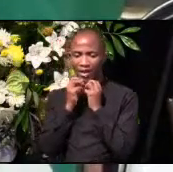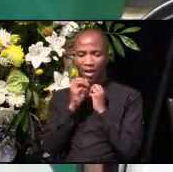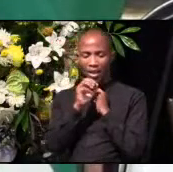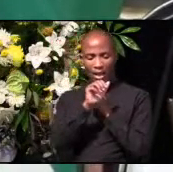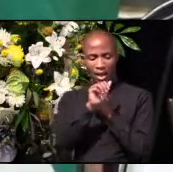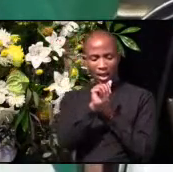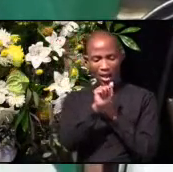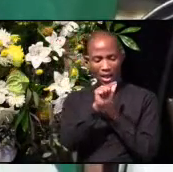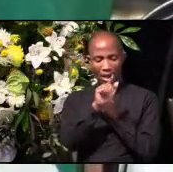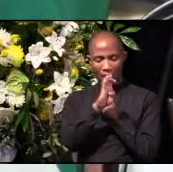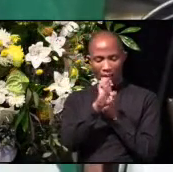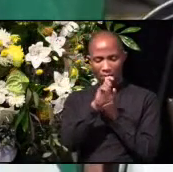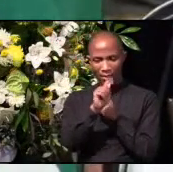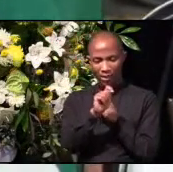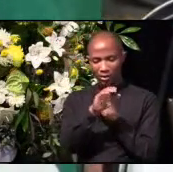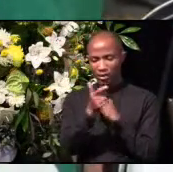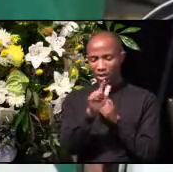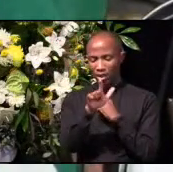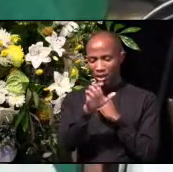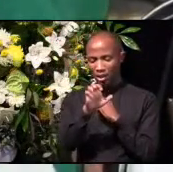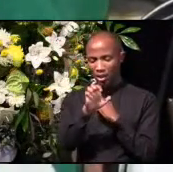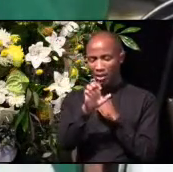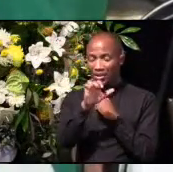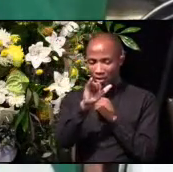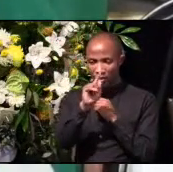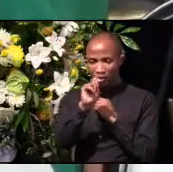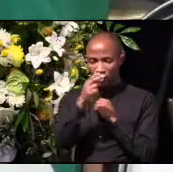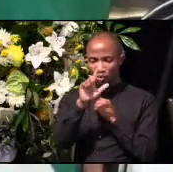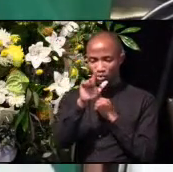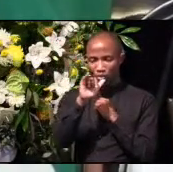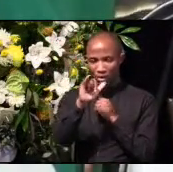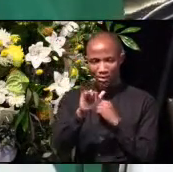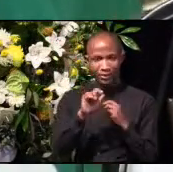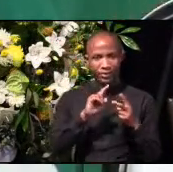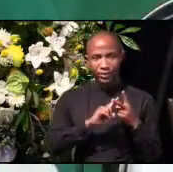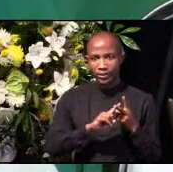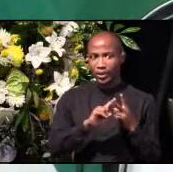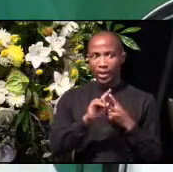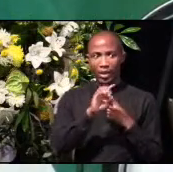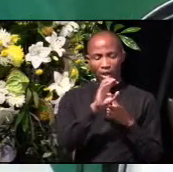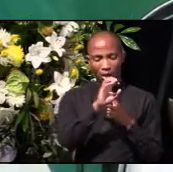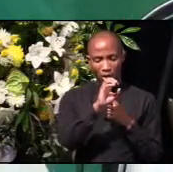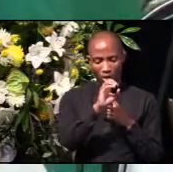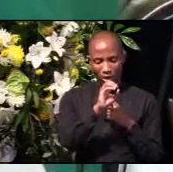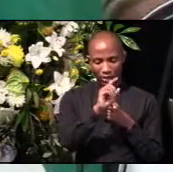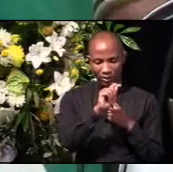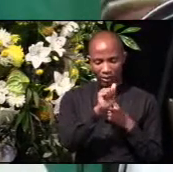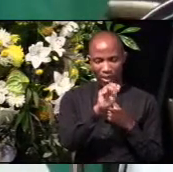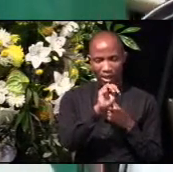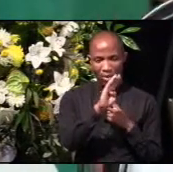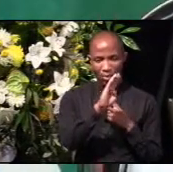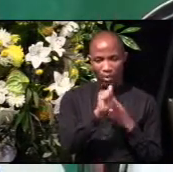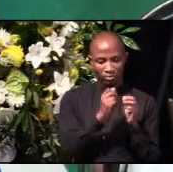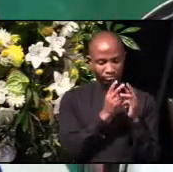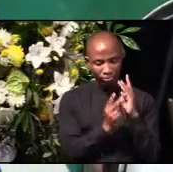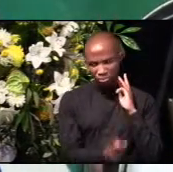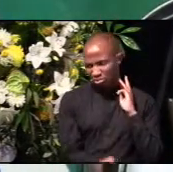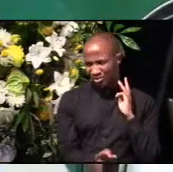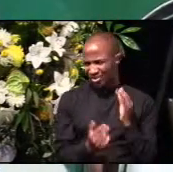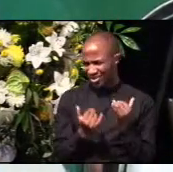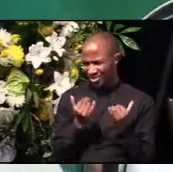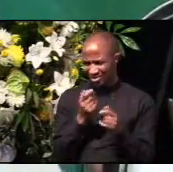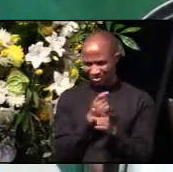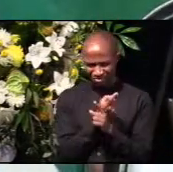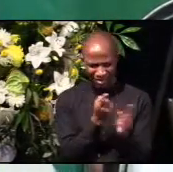the tumbles the mandelas they do this the salt like is so different from the leaders of today